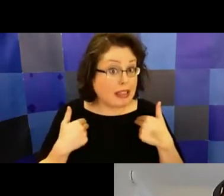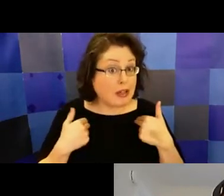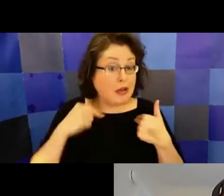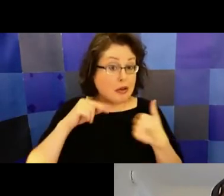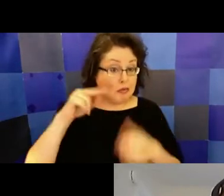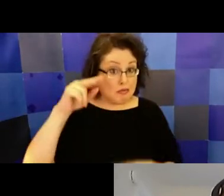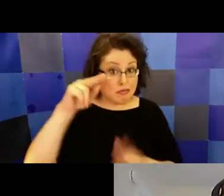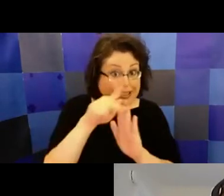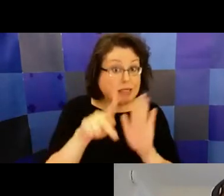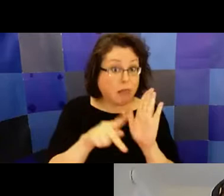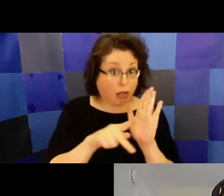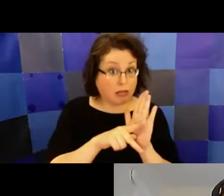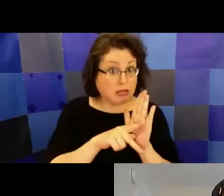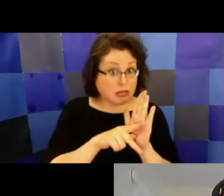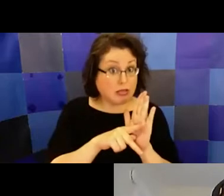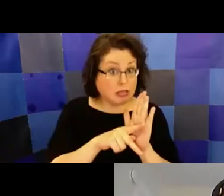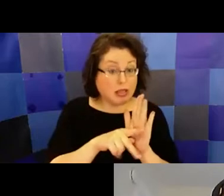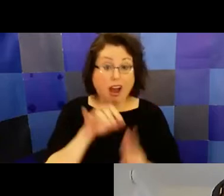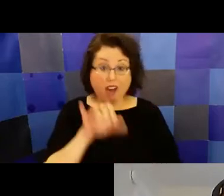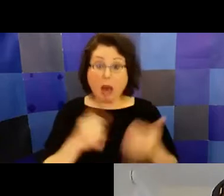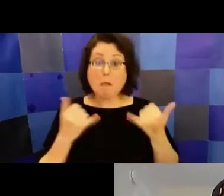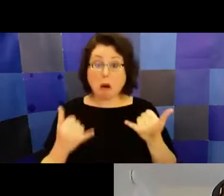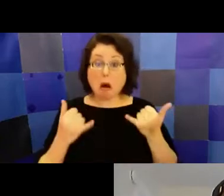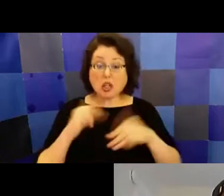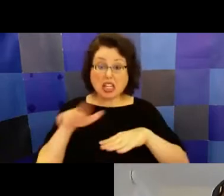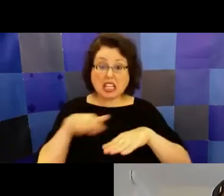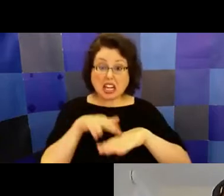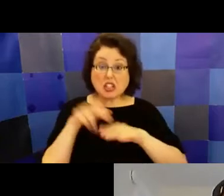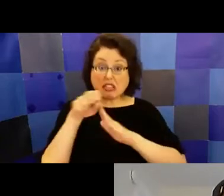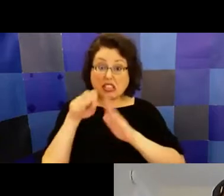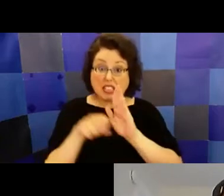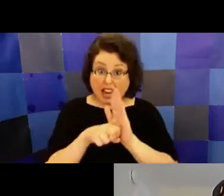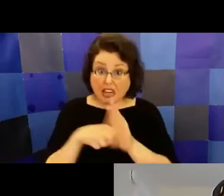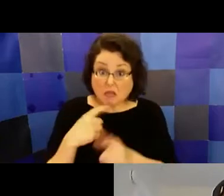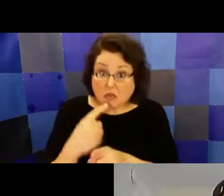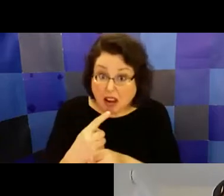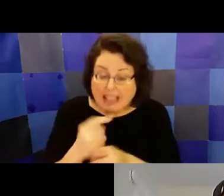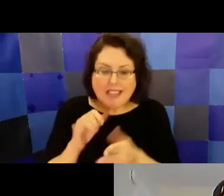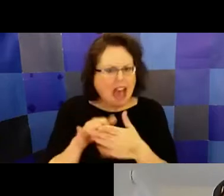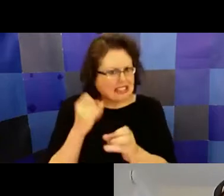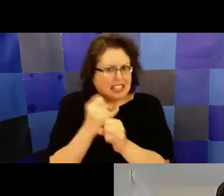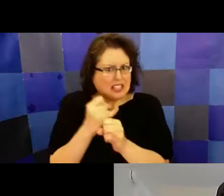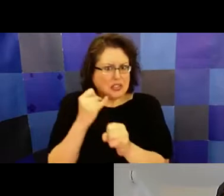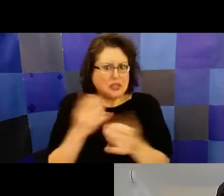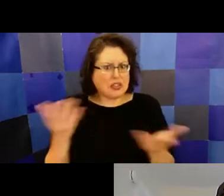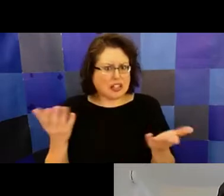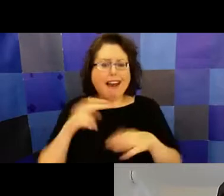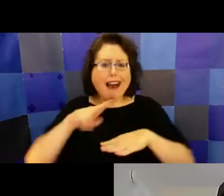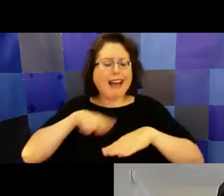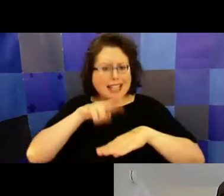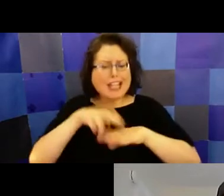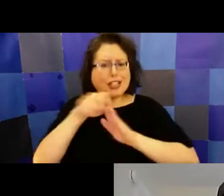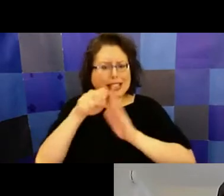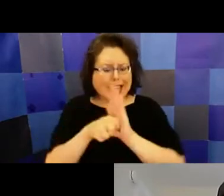principles of the modern nation state, right? Which is an institution. I mean, you think about the nation state in the 20th